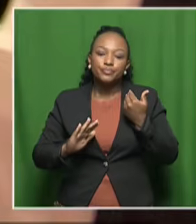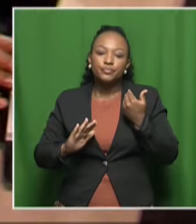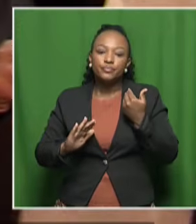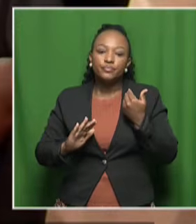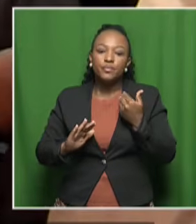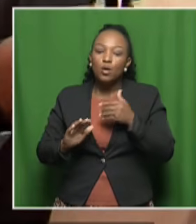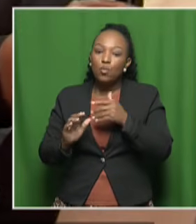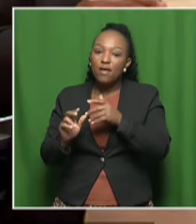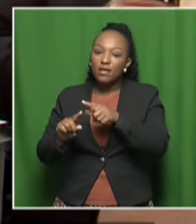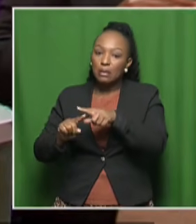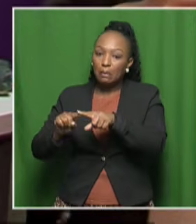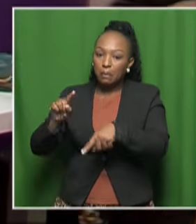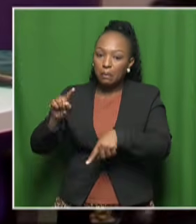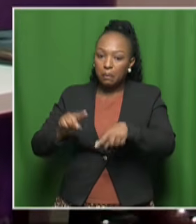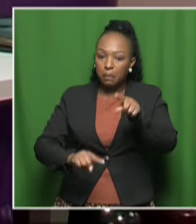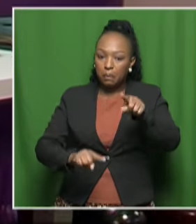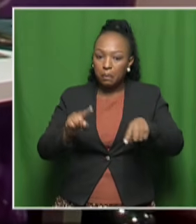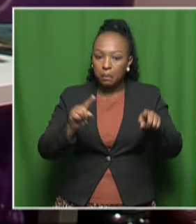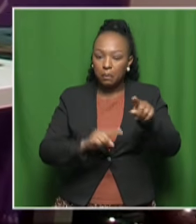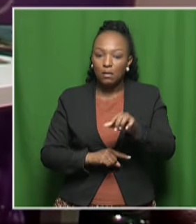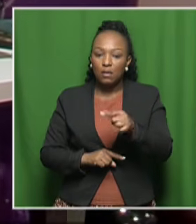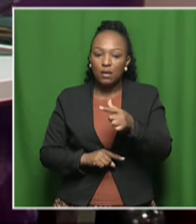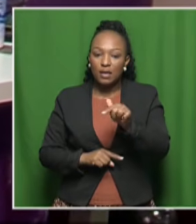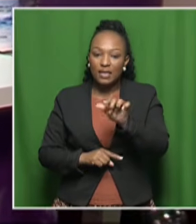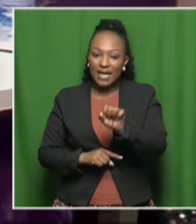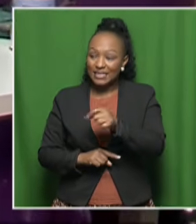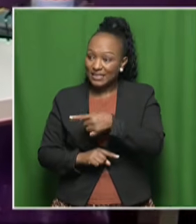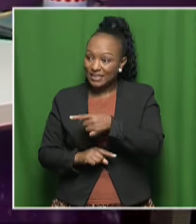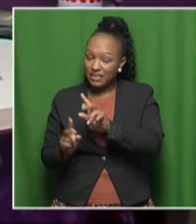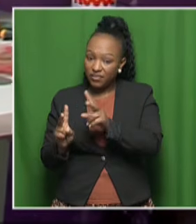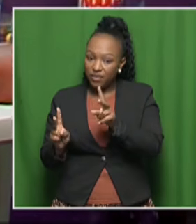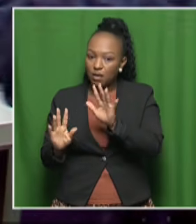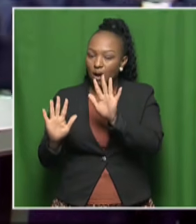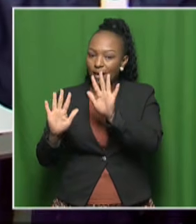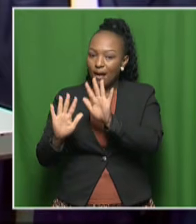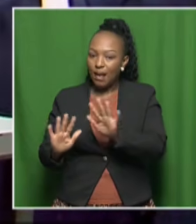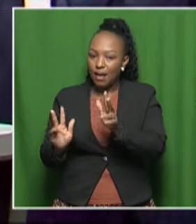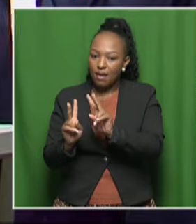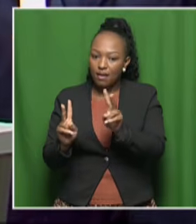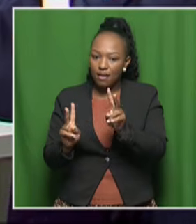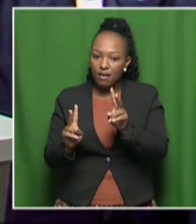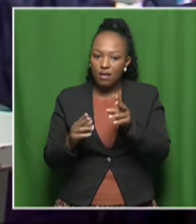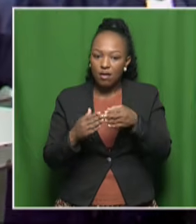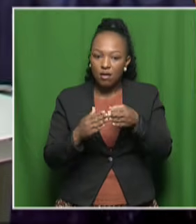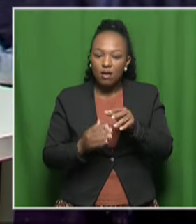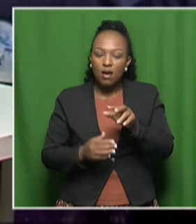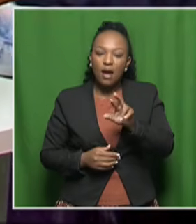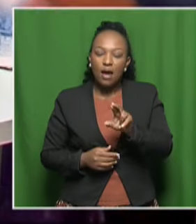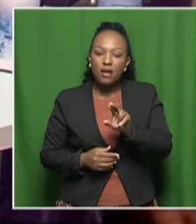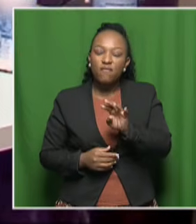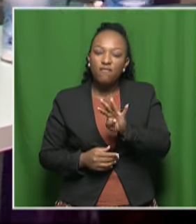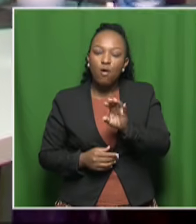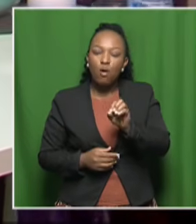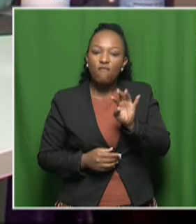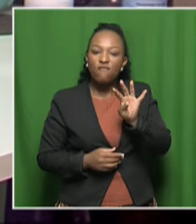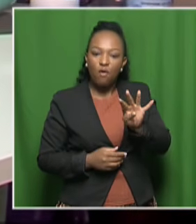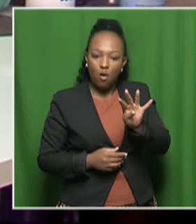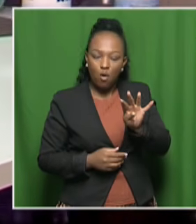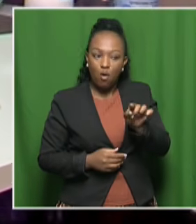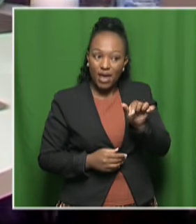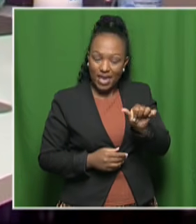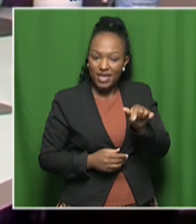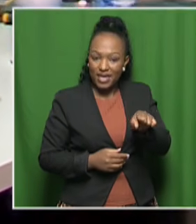of gases with the different colors. So as you can see by the corner, we have R404A. This gas is